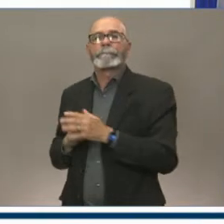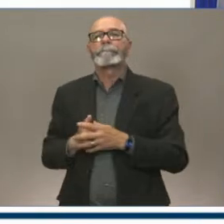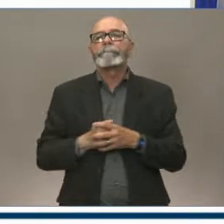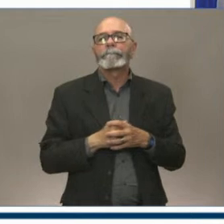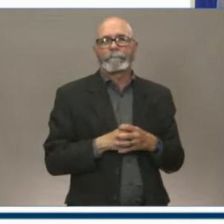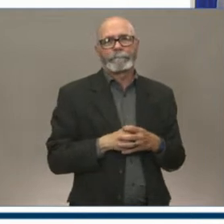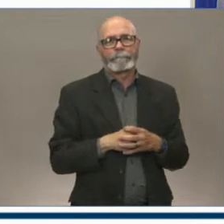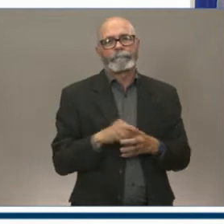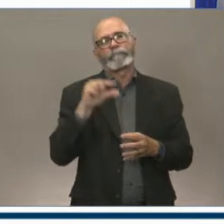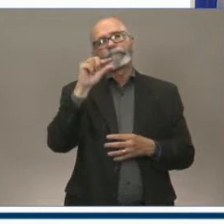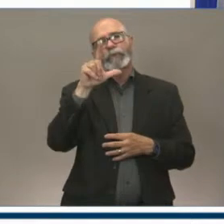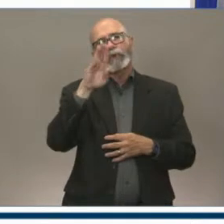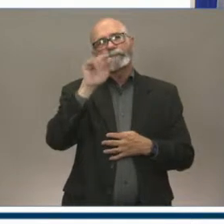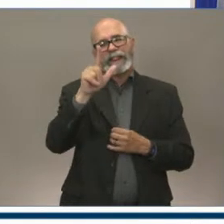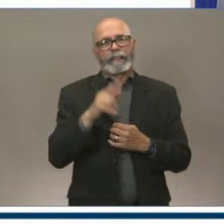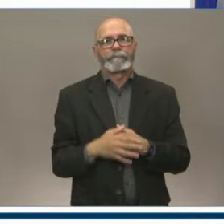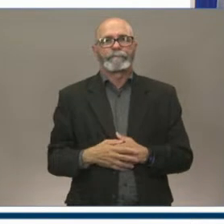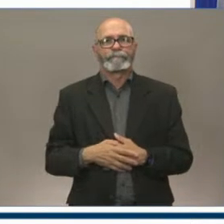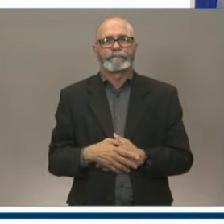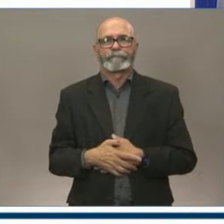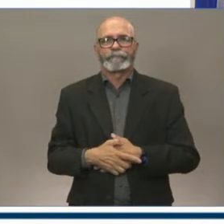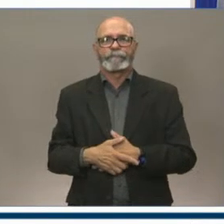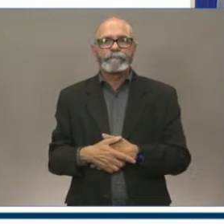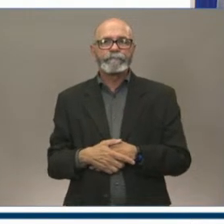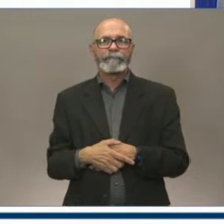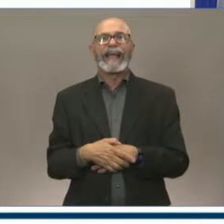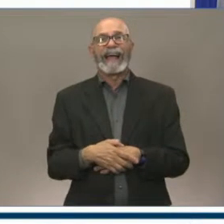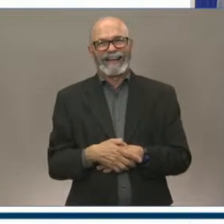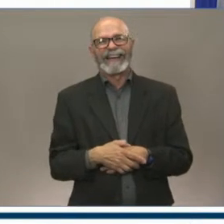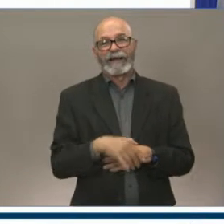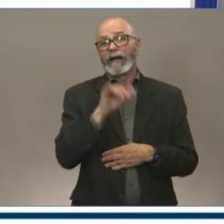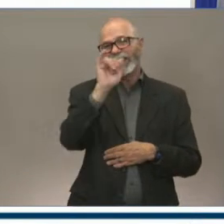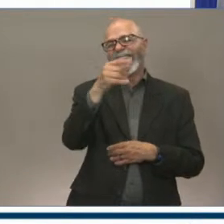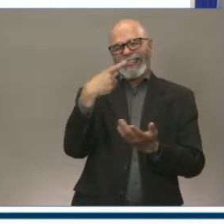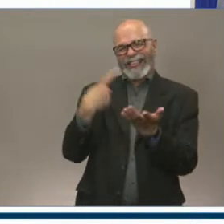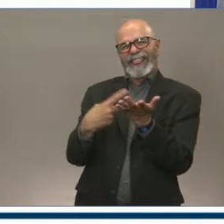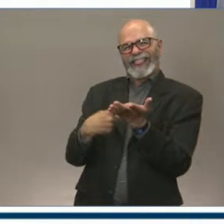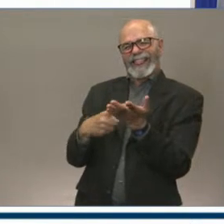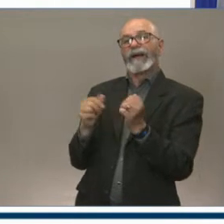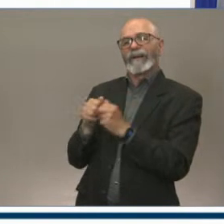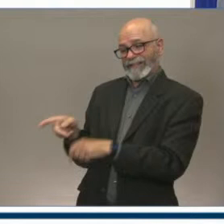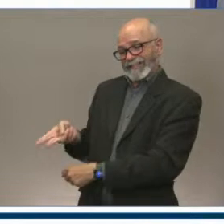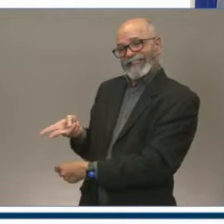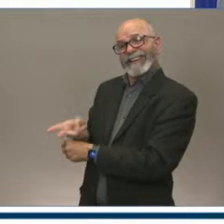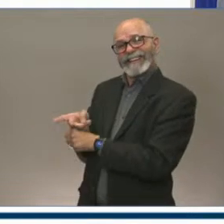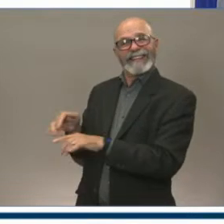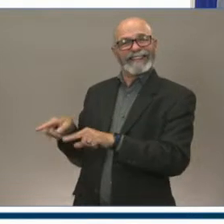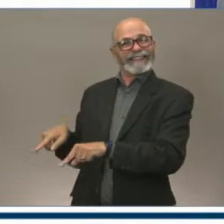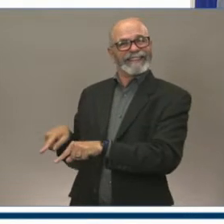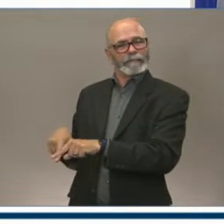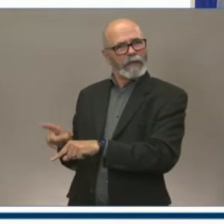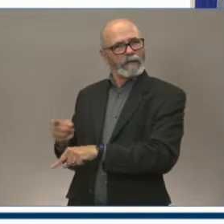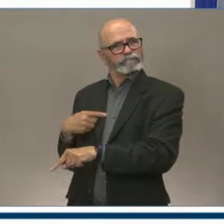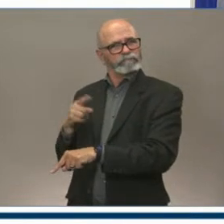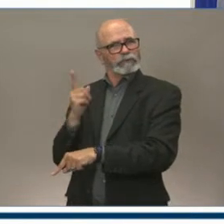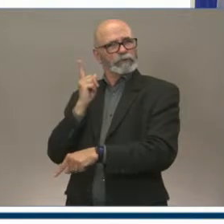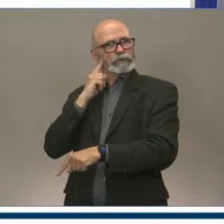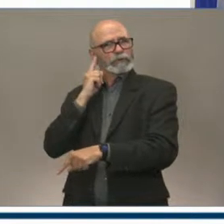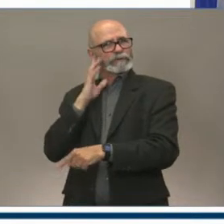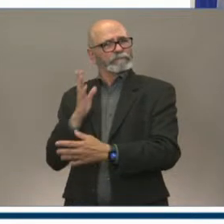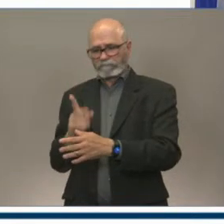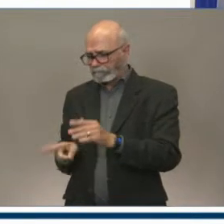Thank you. On the topic of childcare, we've heard that there are cases of COVID inside